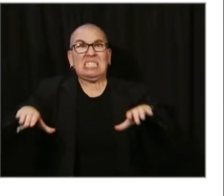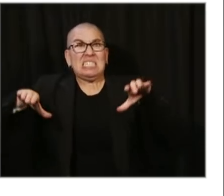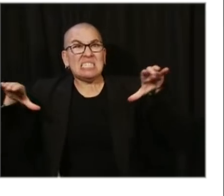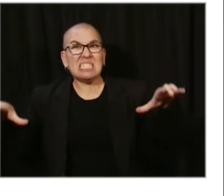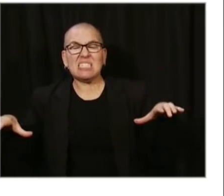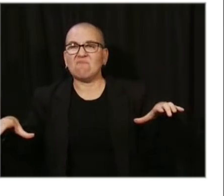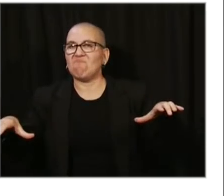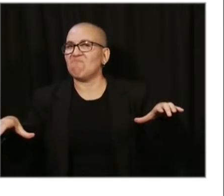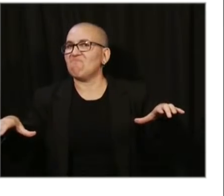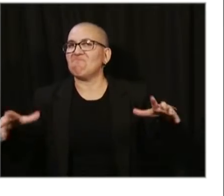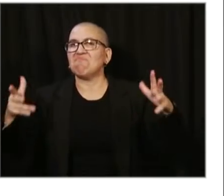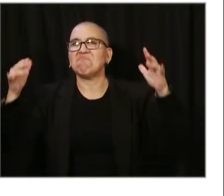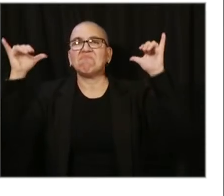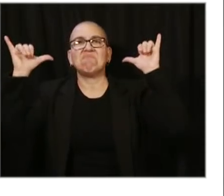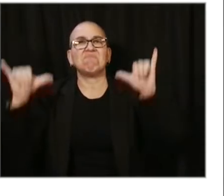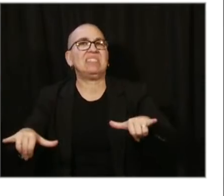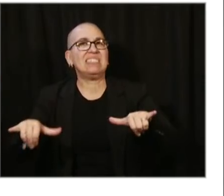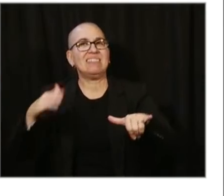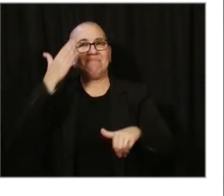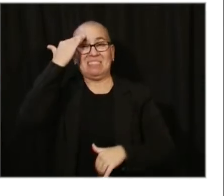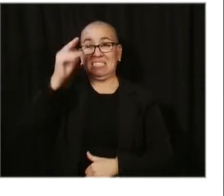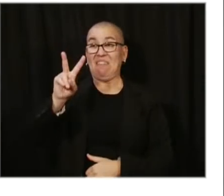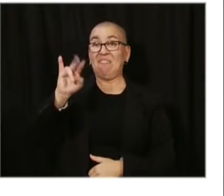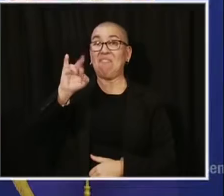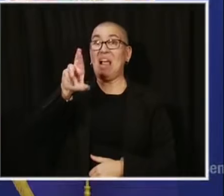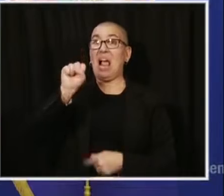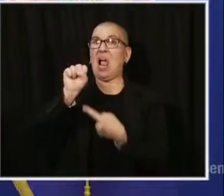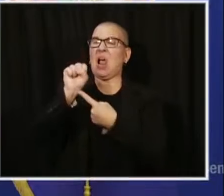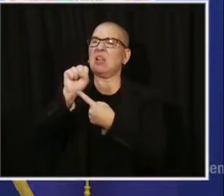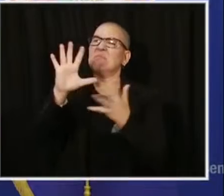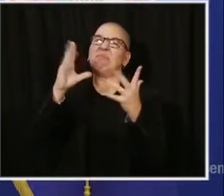is incredibly painful. I would encourage all of you,